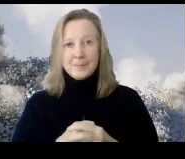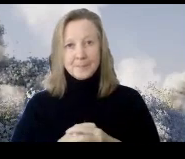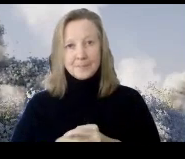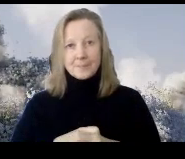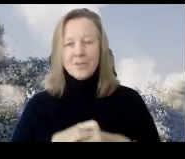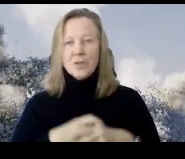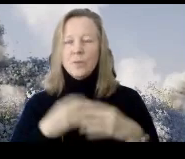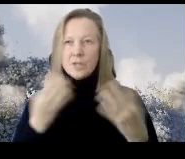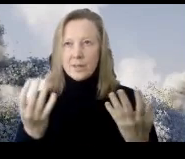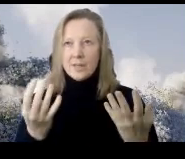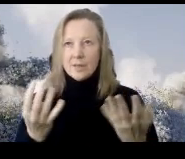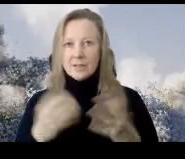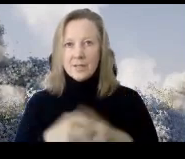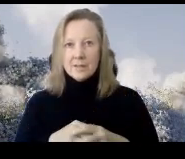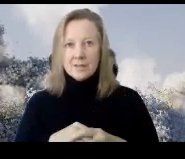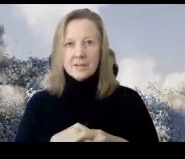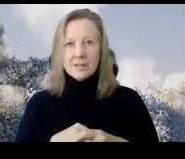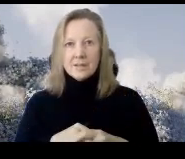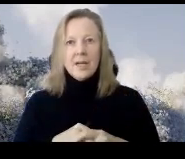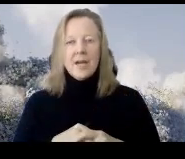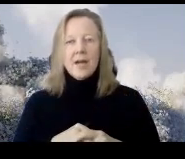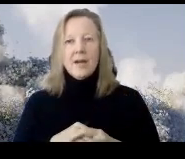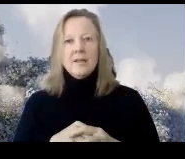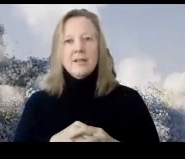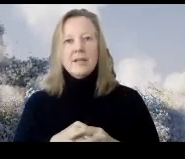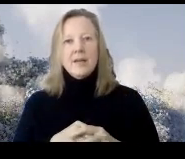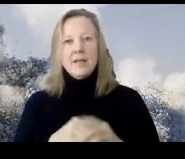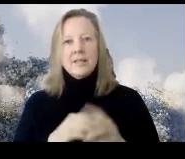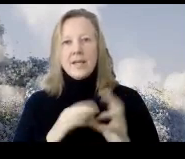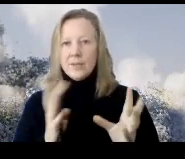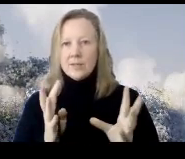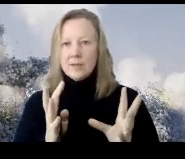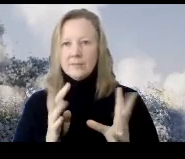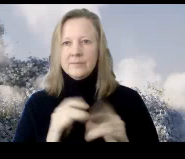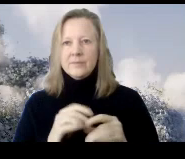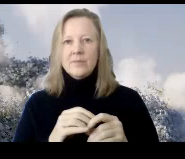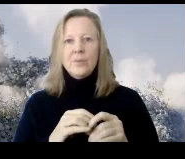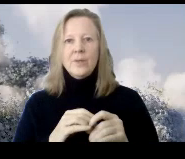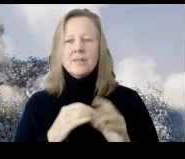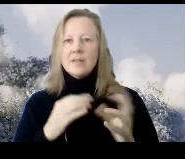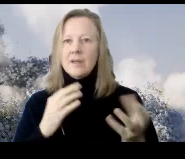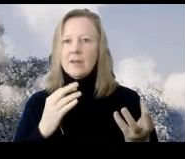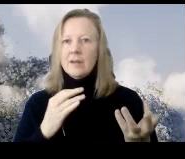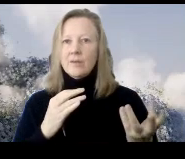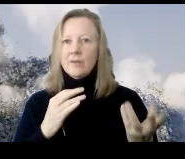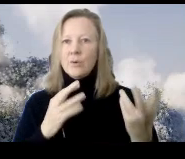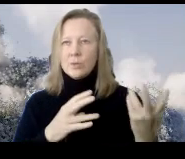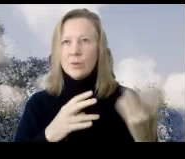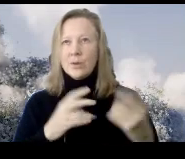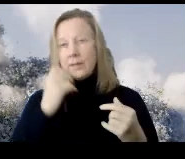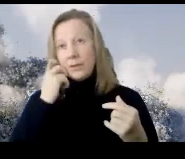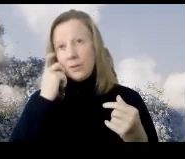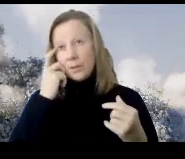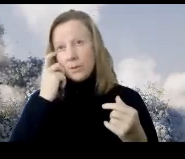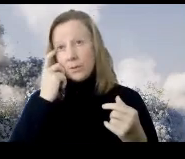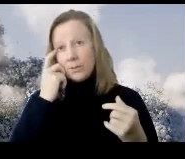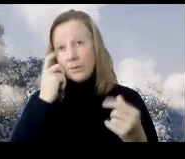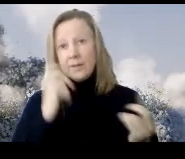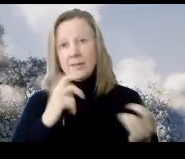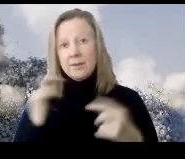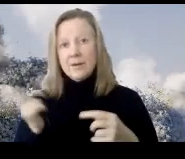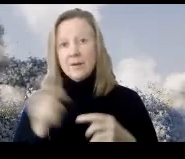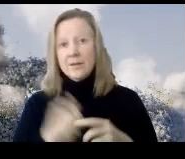patient, which is what the OSCE is. And it's 8 weeks long with coursework that you do on